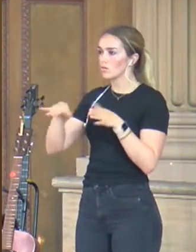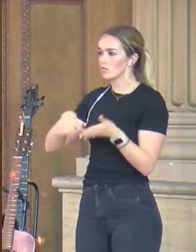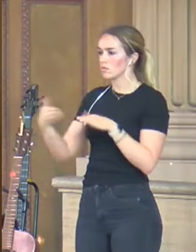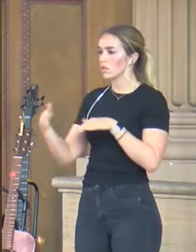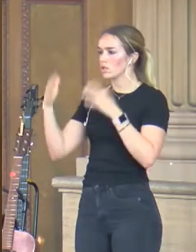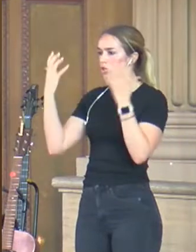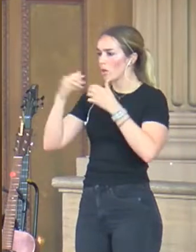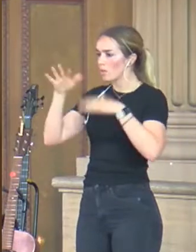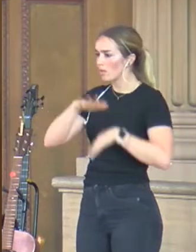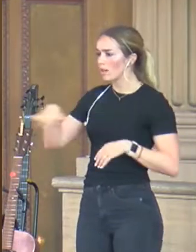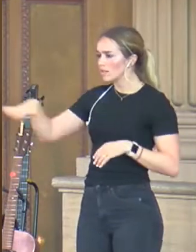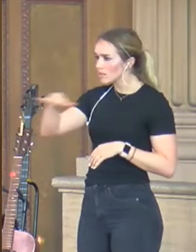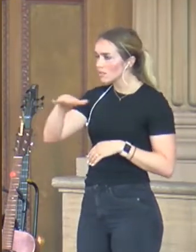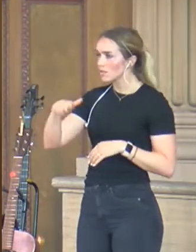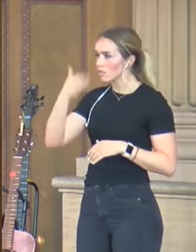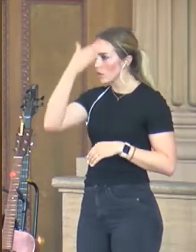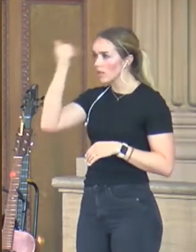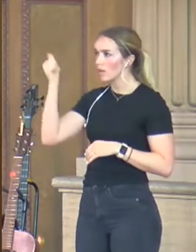land of forgetfulness?